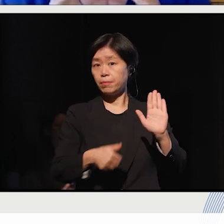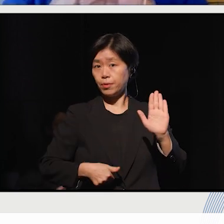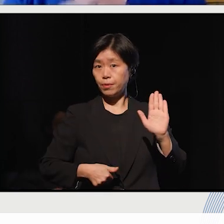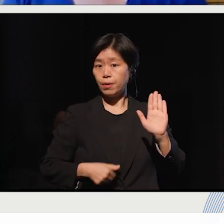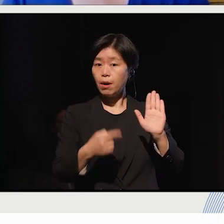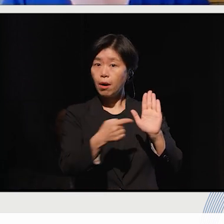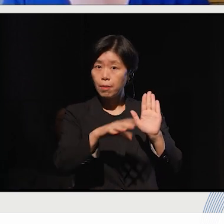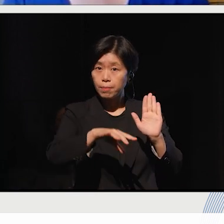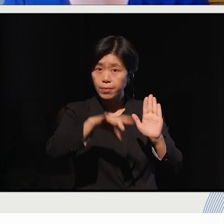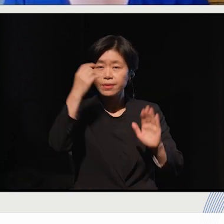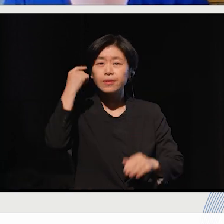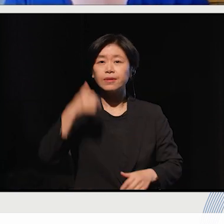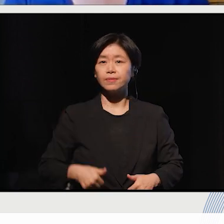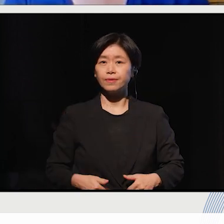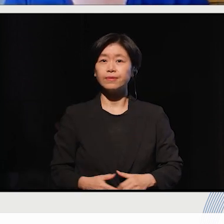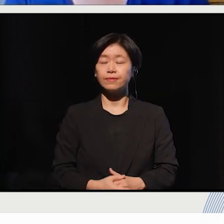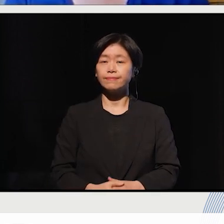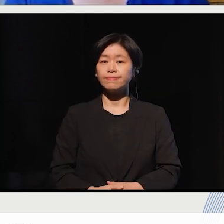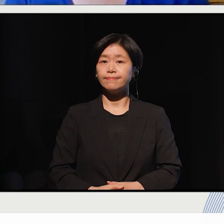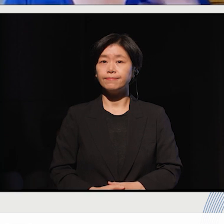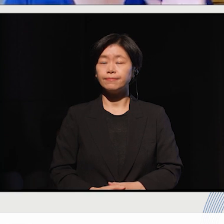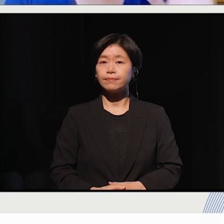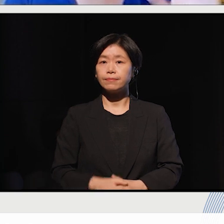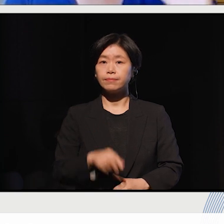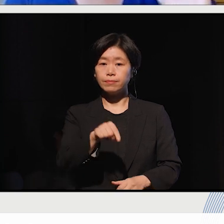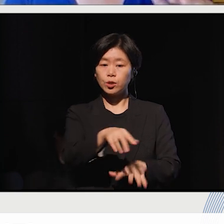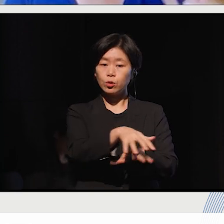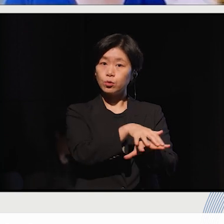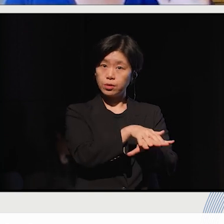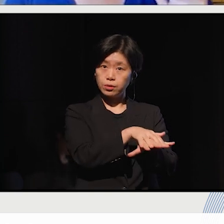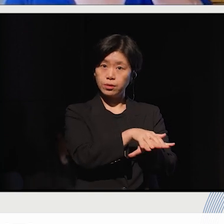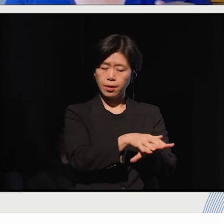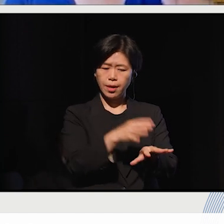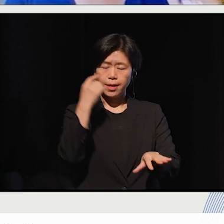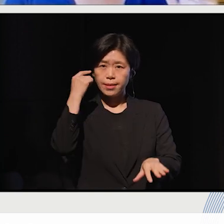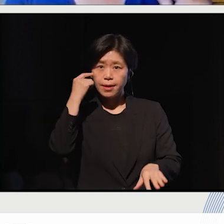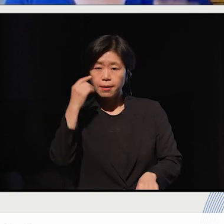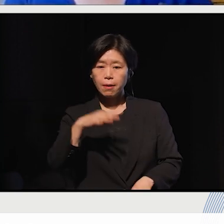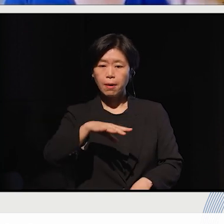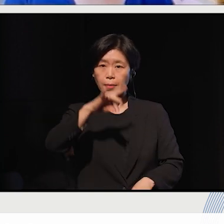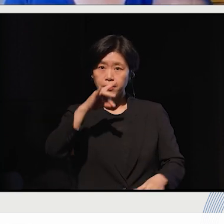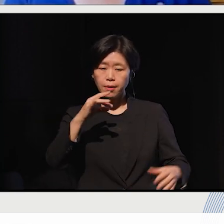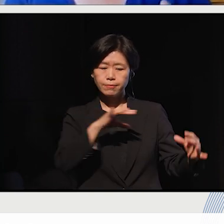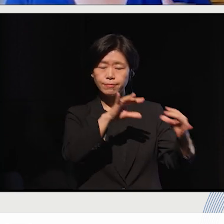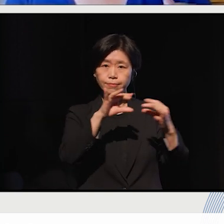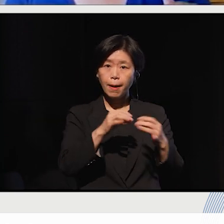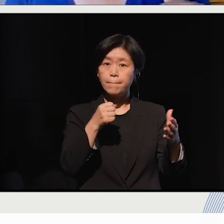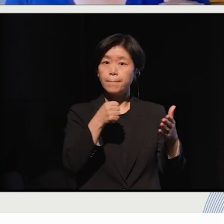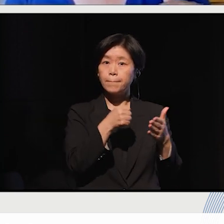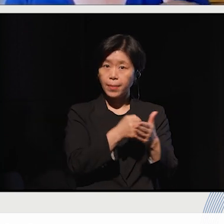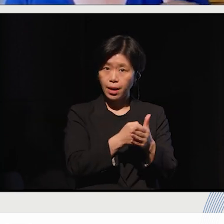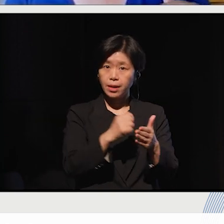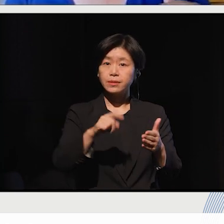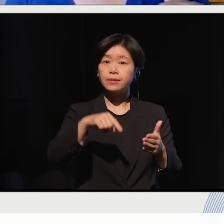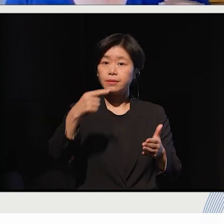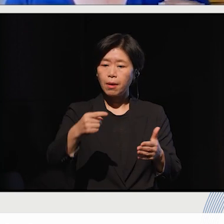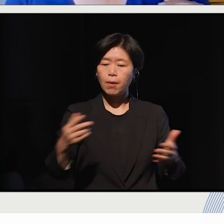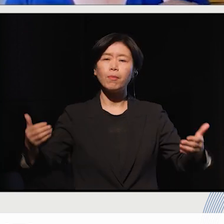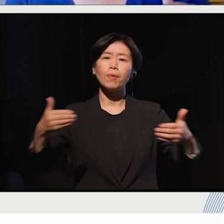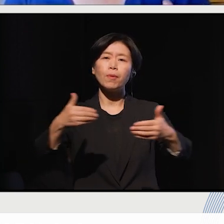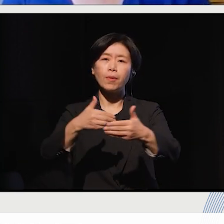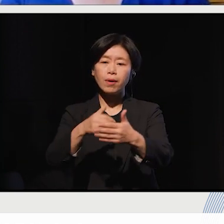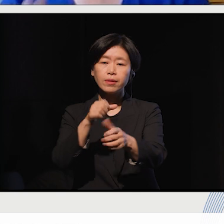that organizational commitment is going to drive all of the decisions that you're going to make as you approach access and